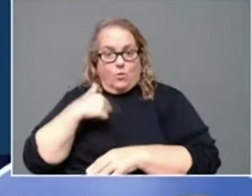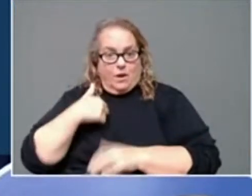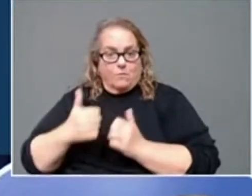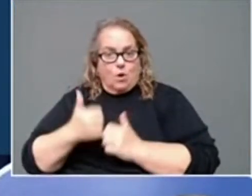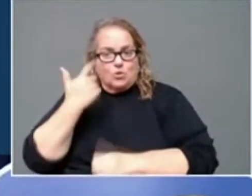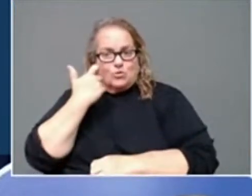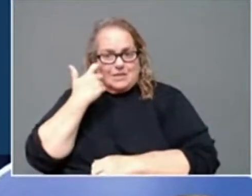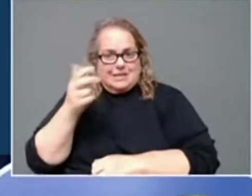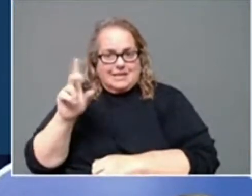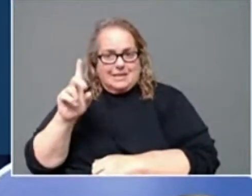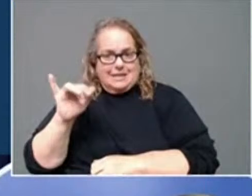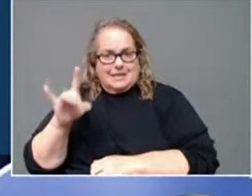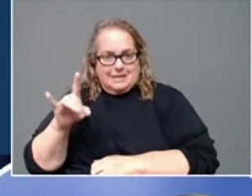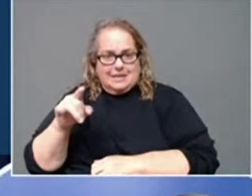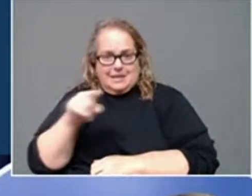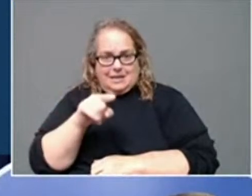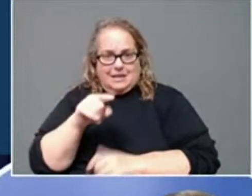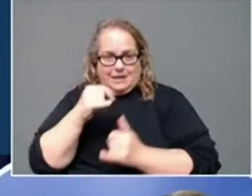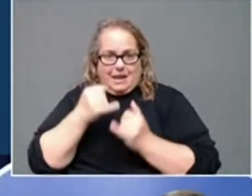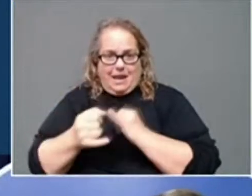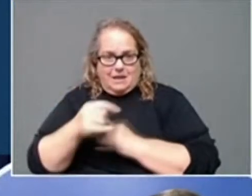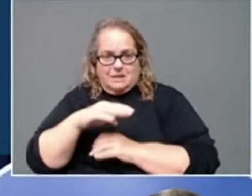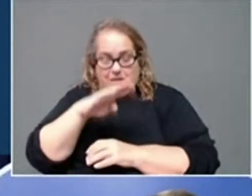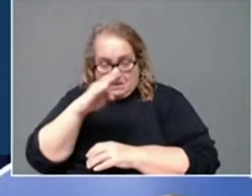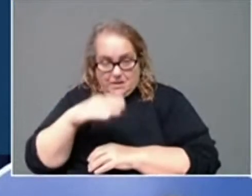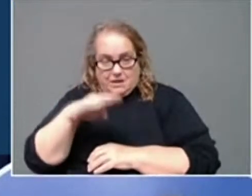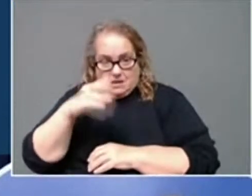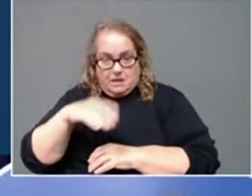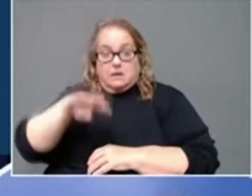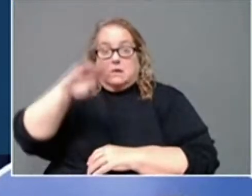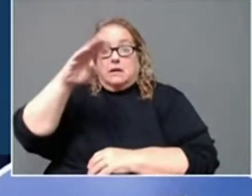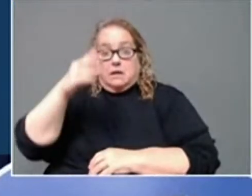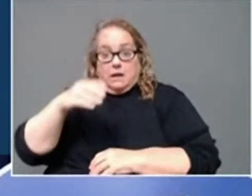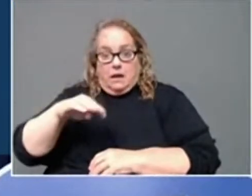last surge that is going to be one of the most deadly